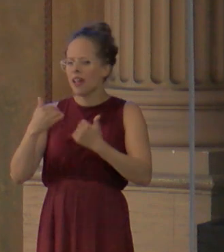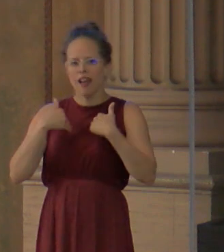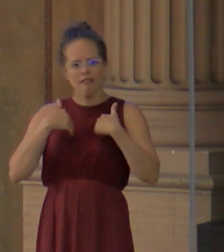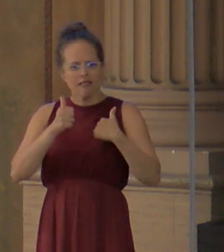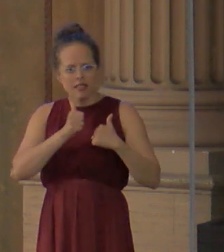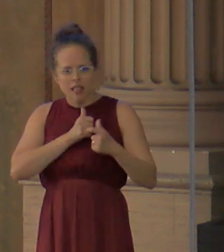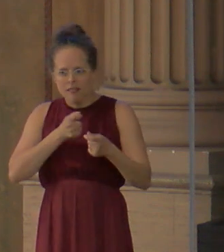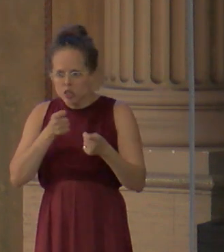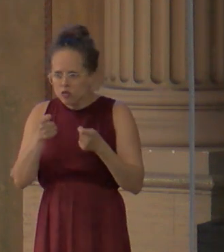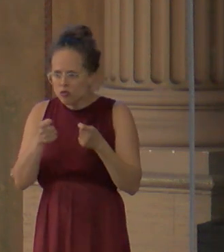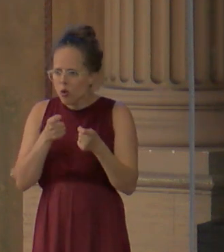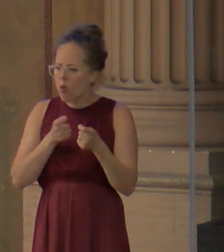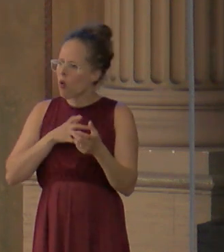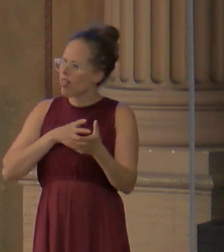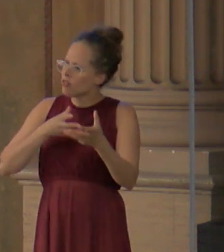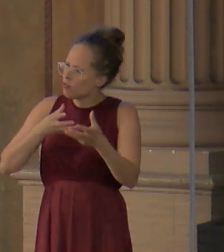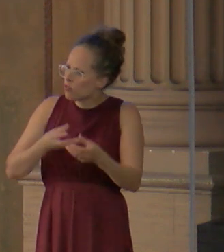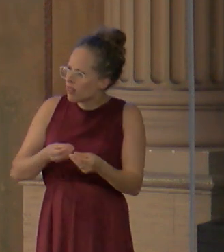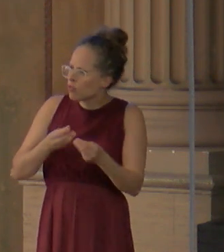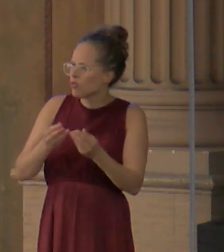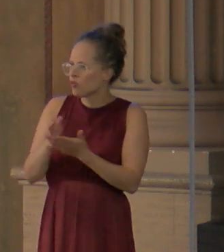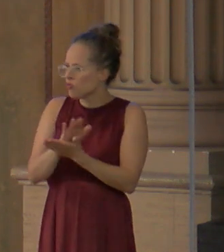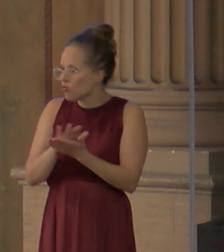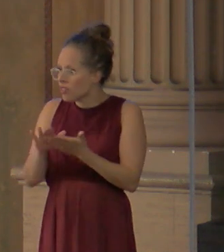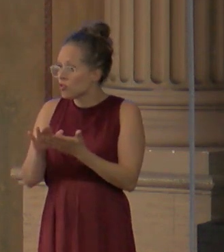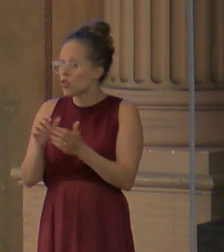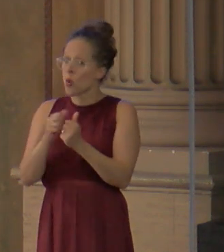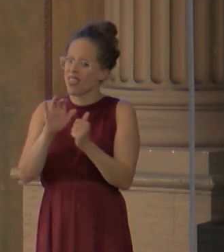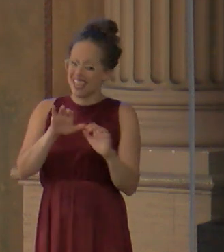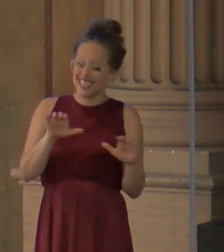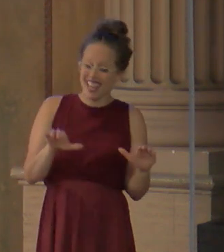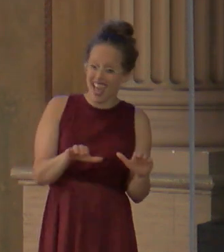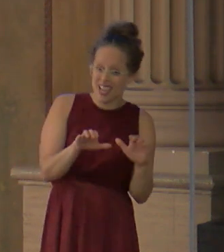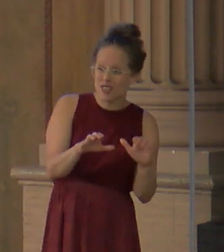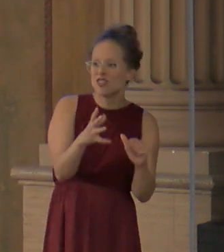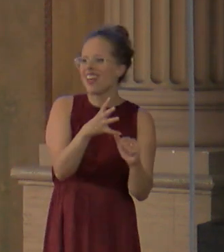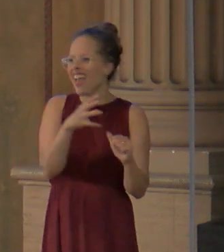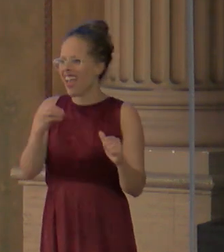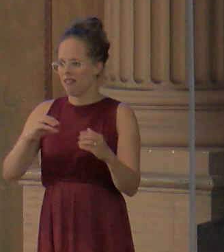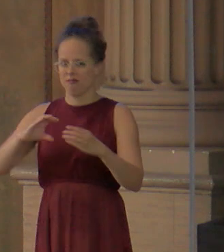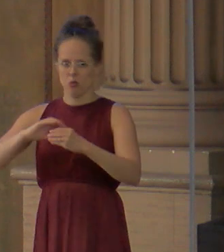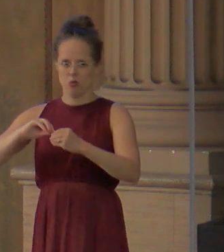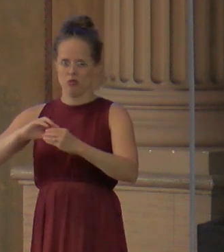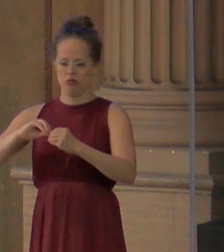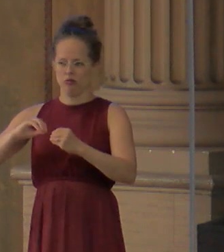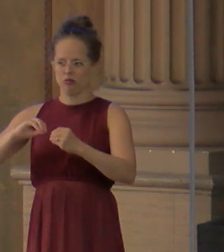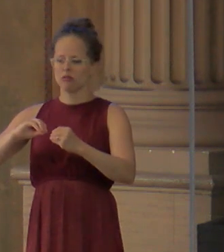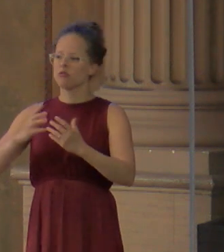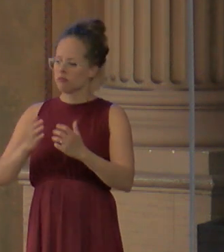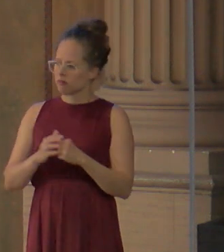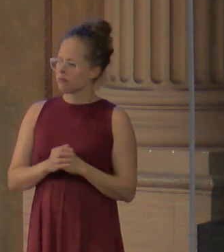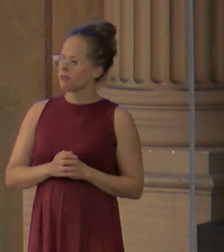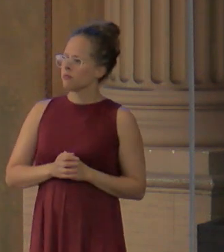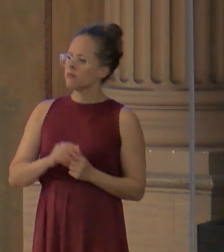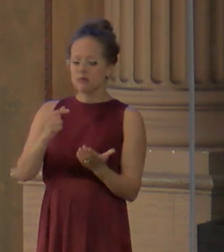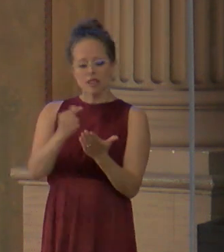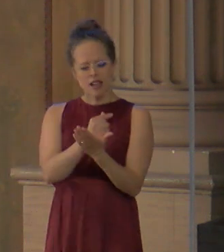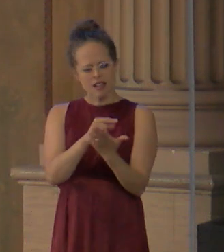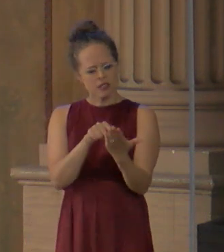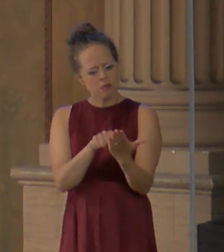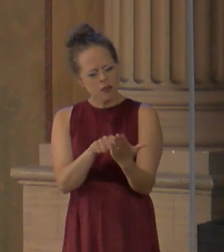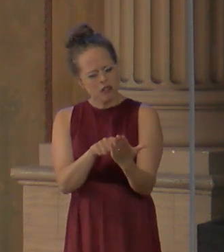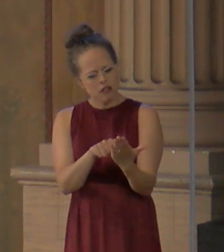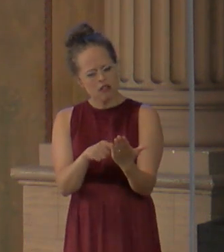and gentleness and righteousness, even in his words, not just his actions. And we're reminded in the gospel that